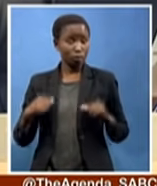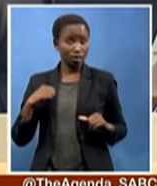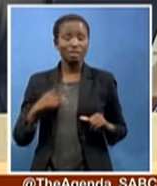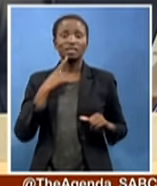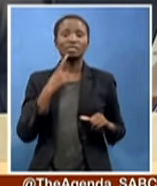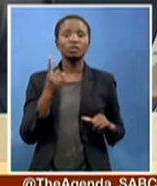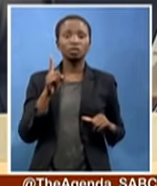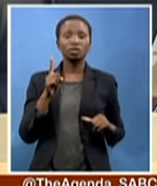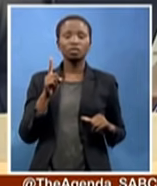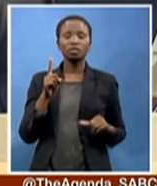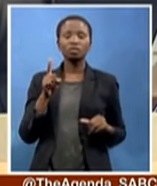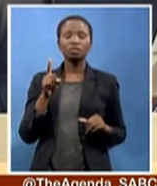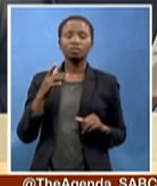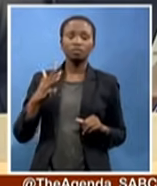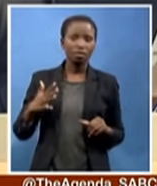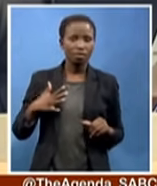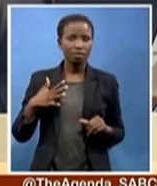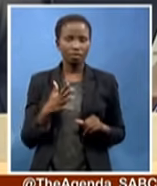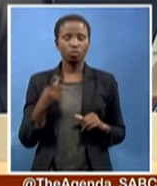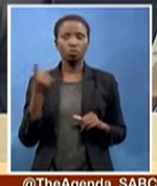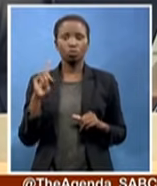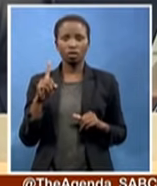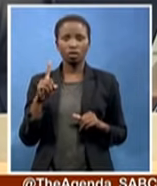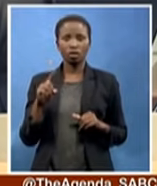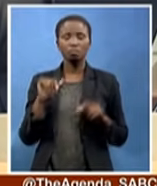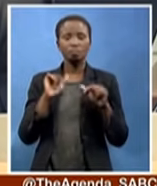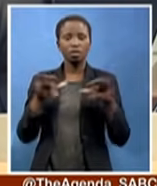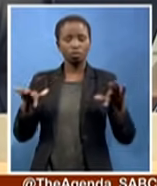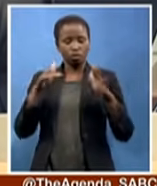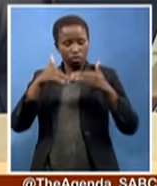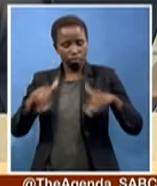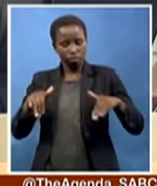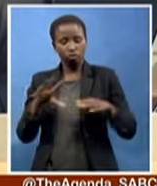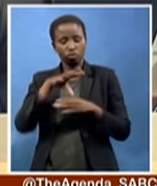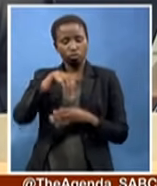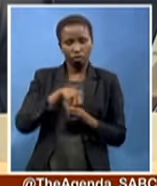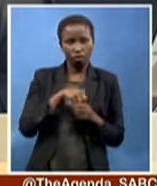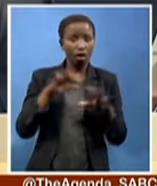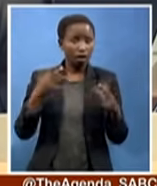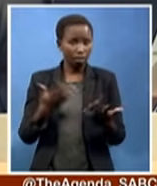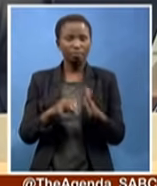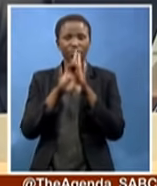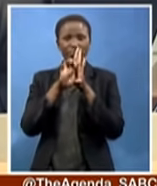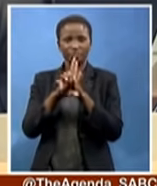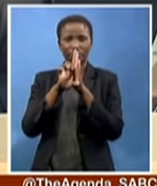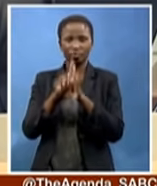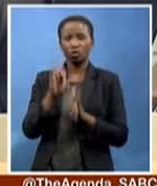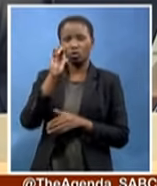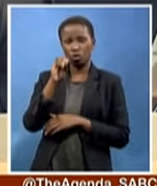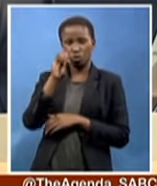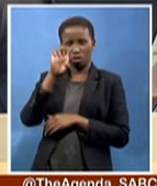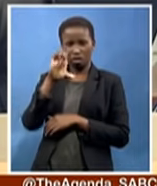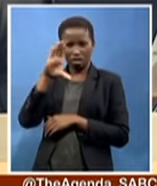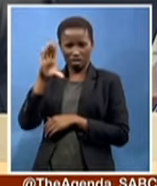matter. For example, an OECD working paper on public